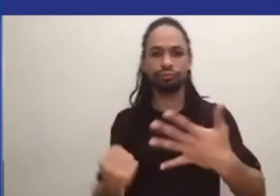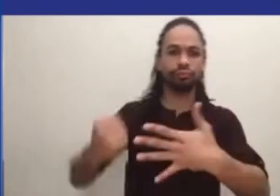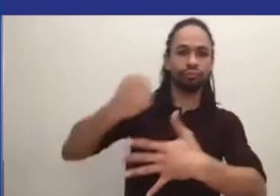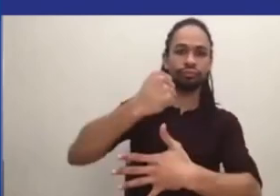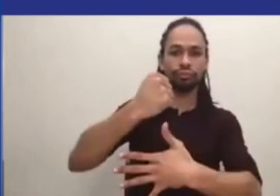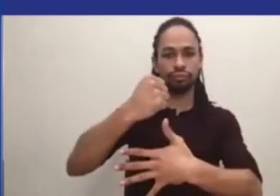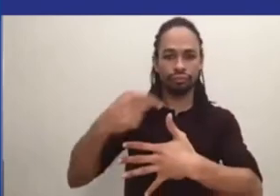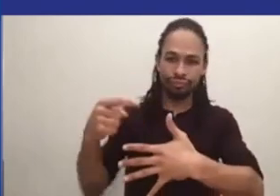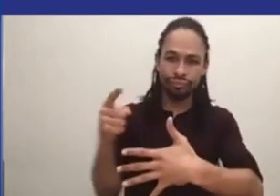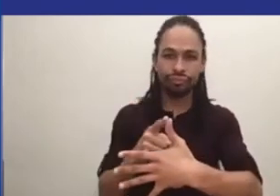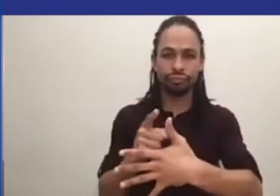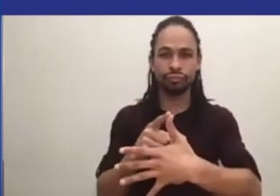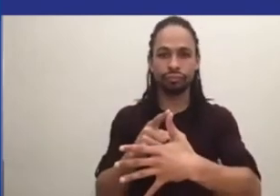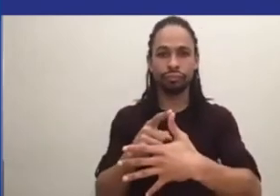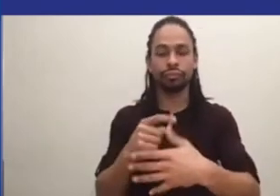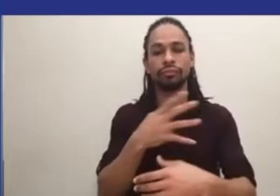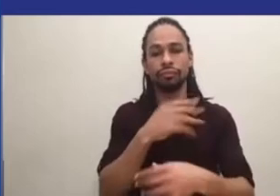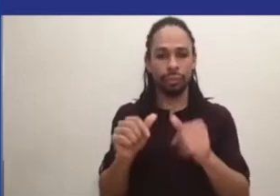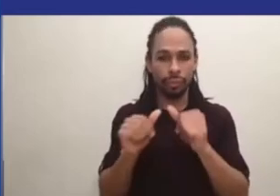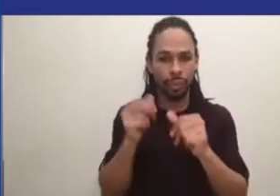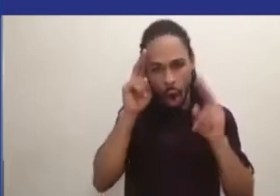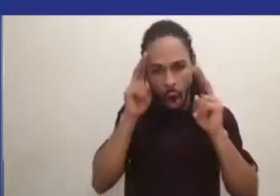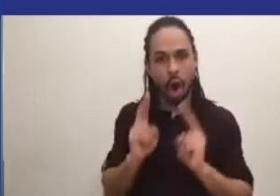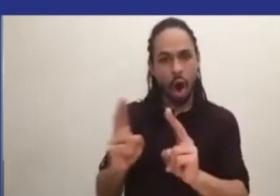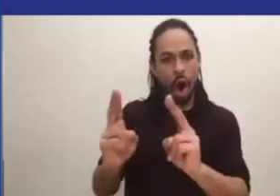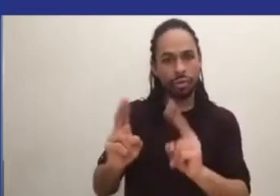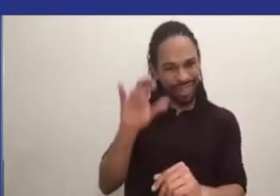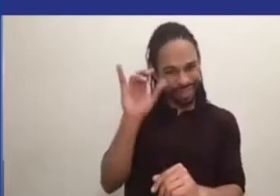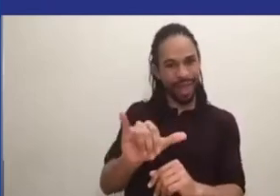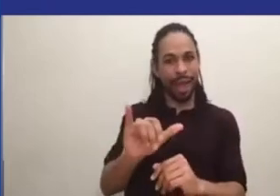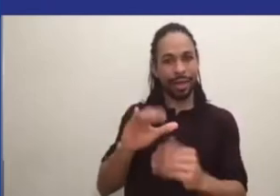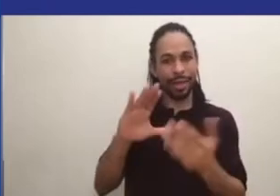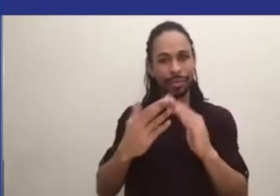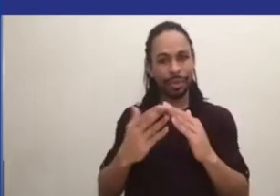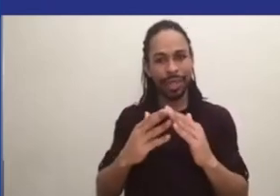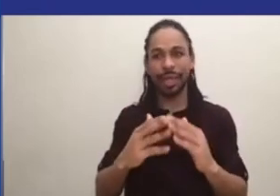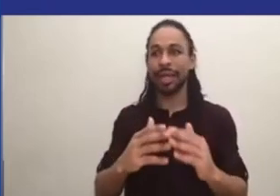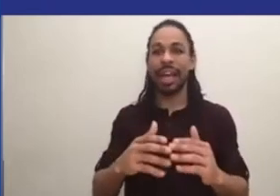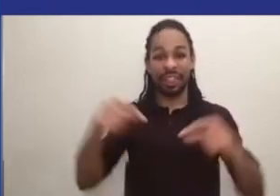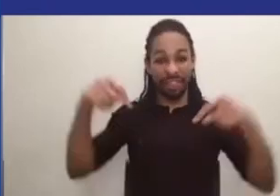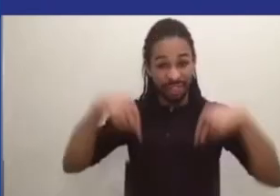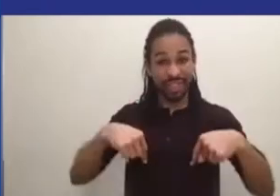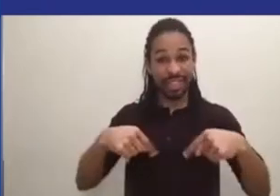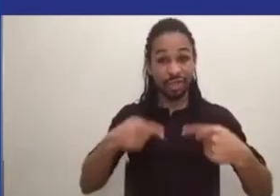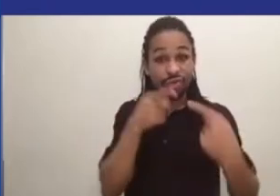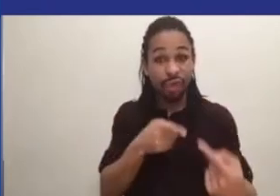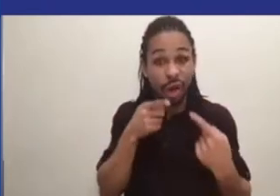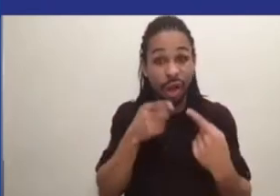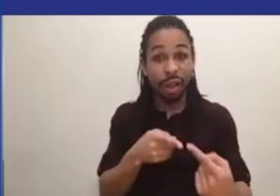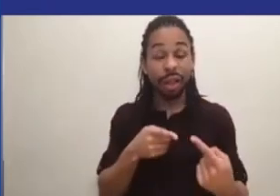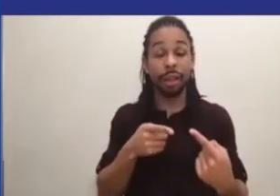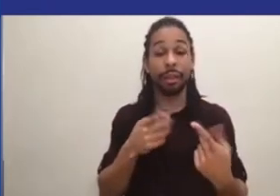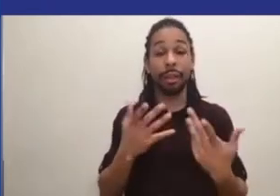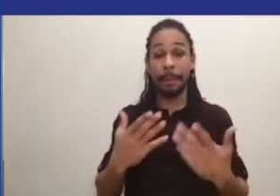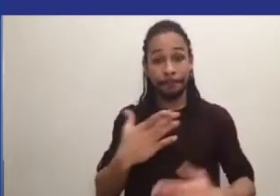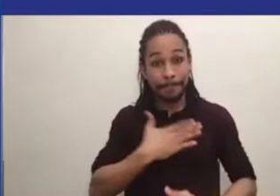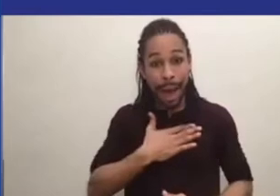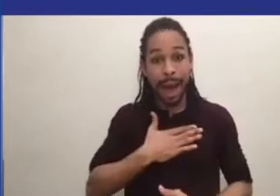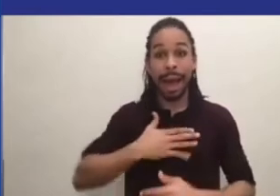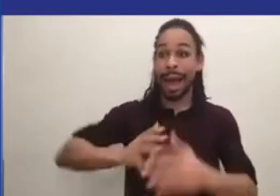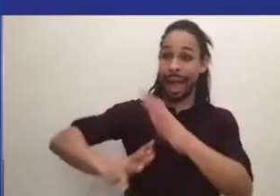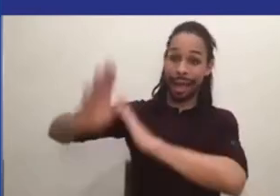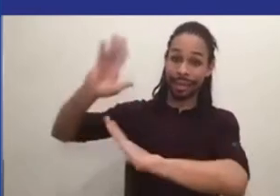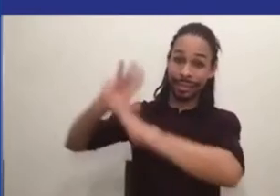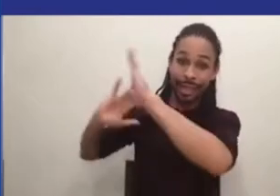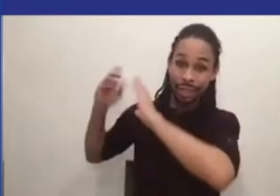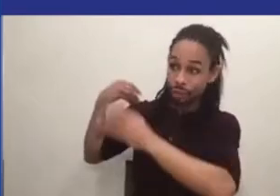honoring that community, honoring this struggle, honoring my ancestors,